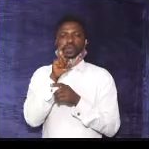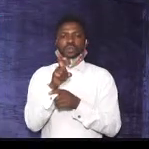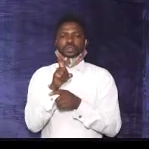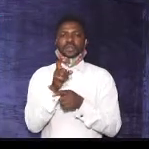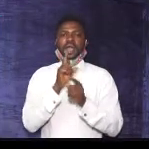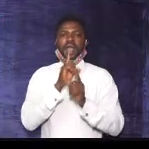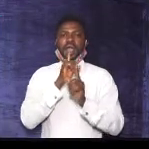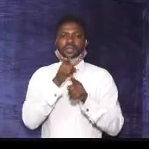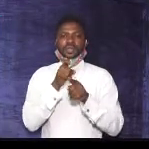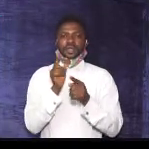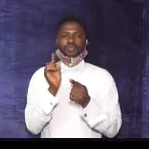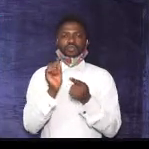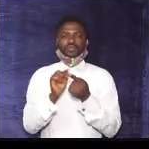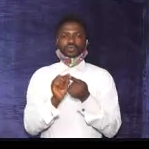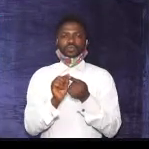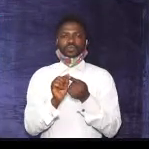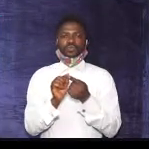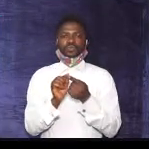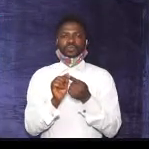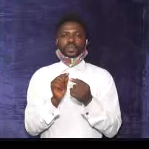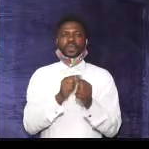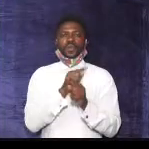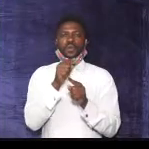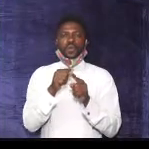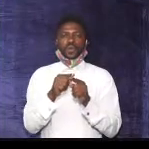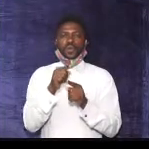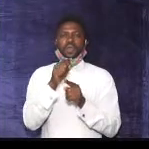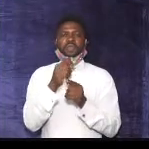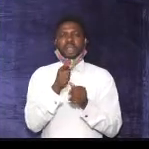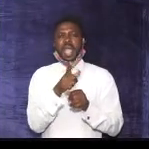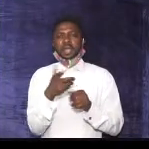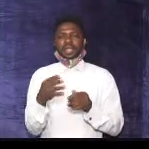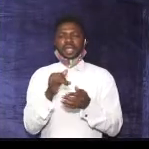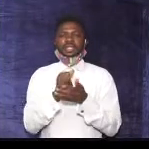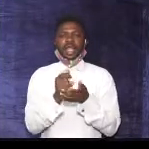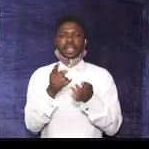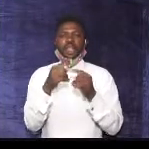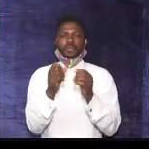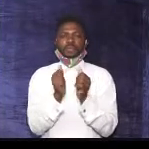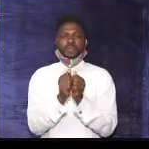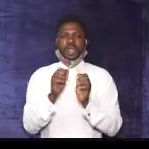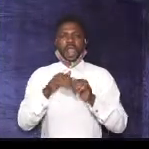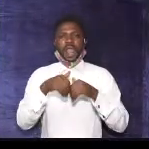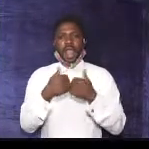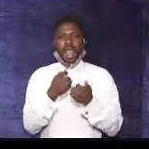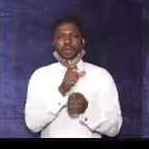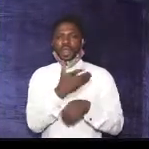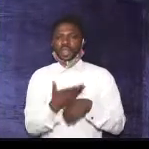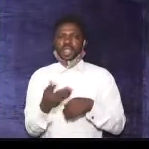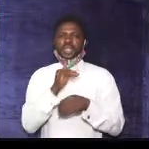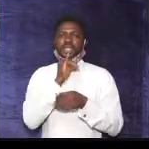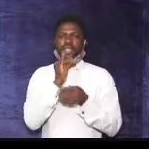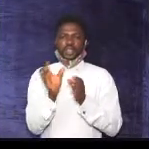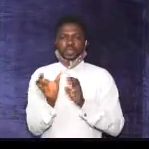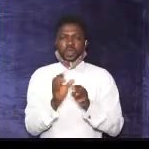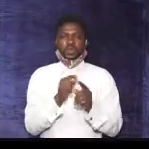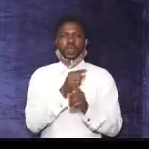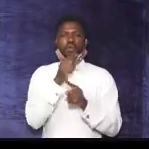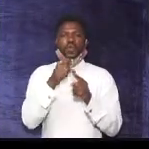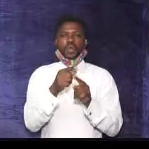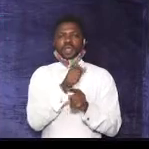clause answers to. When anything that comes with how a thing is